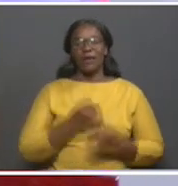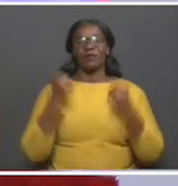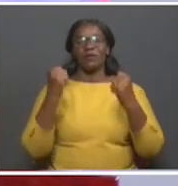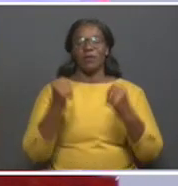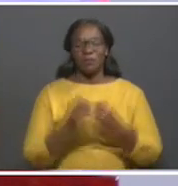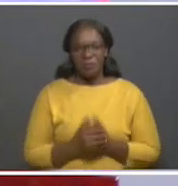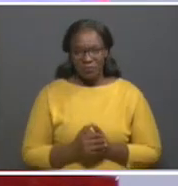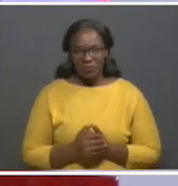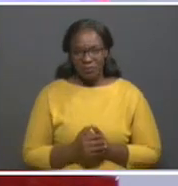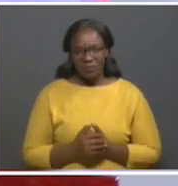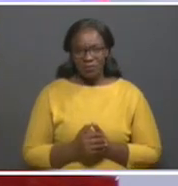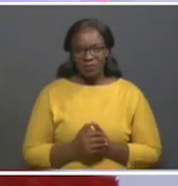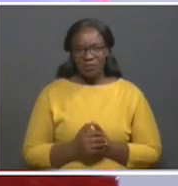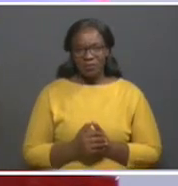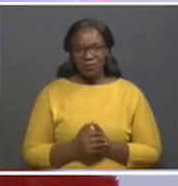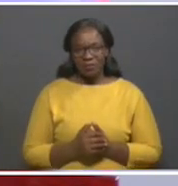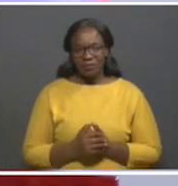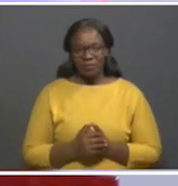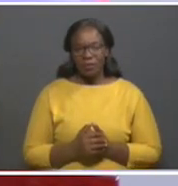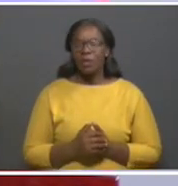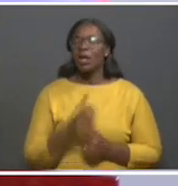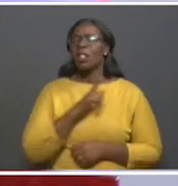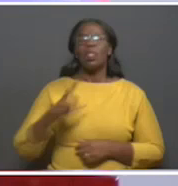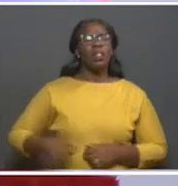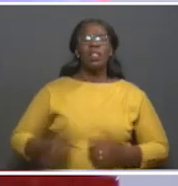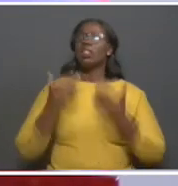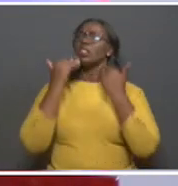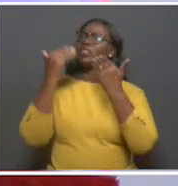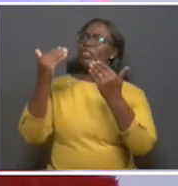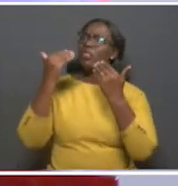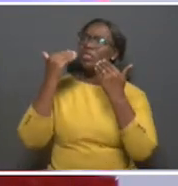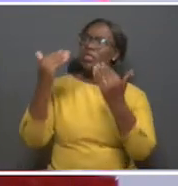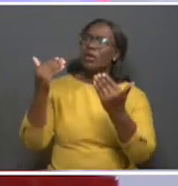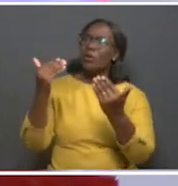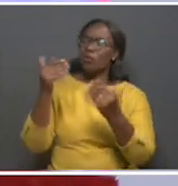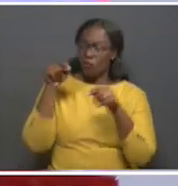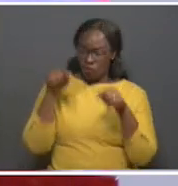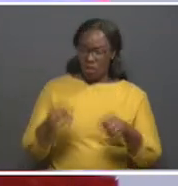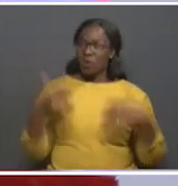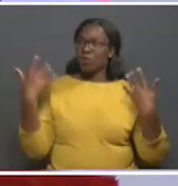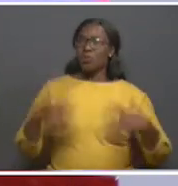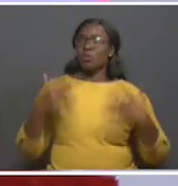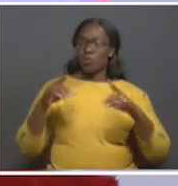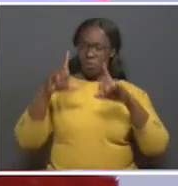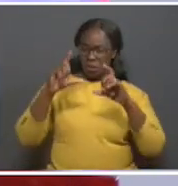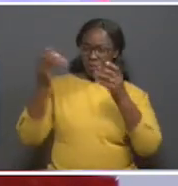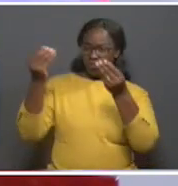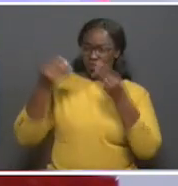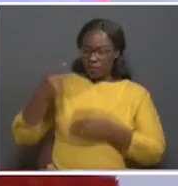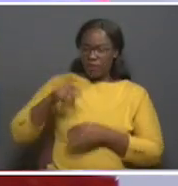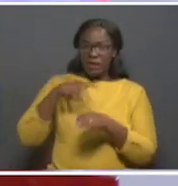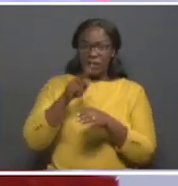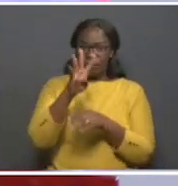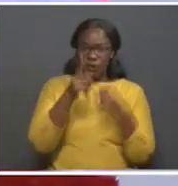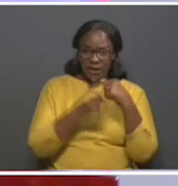fortress. Selah. Lord, we thank you. We thank you for this great picture you've given us in Psalm